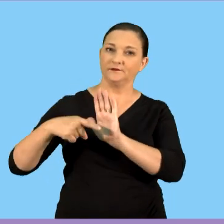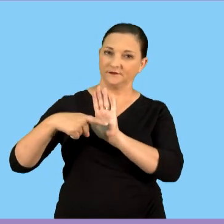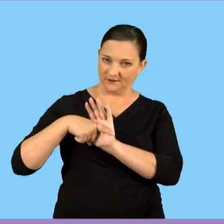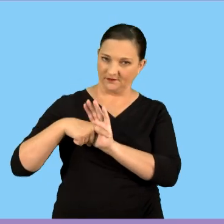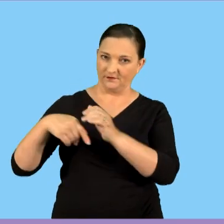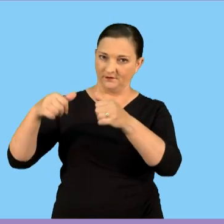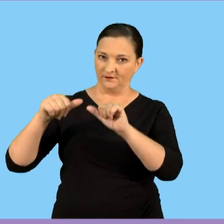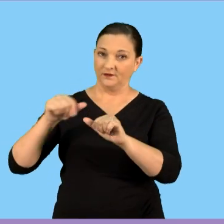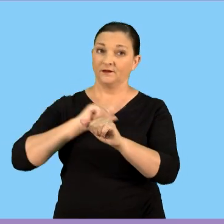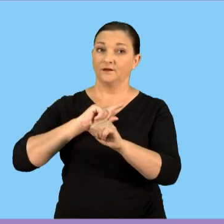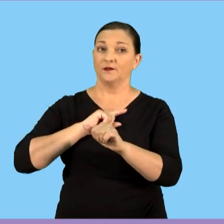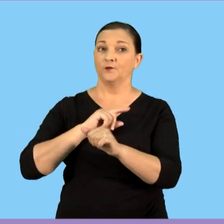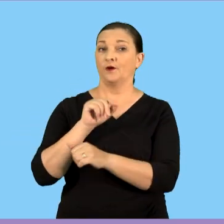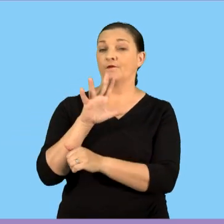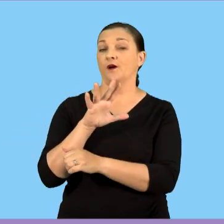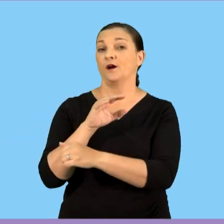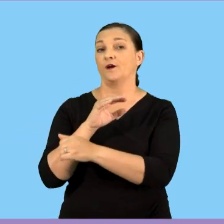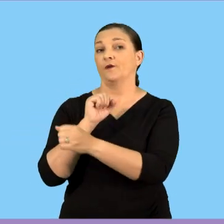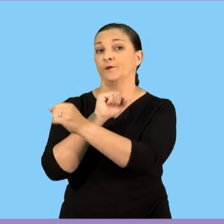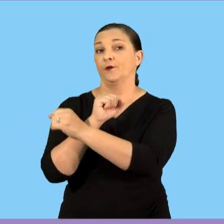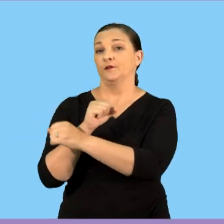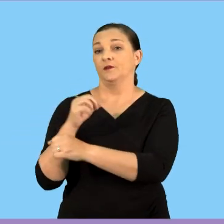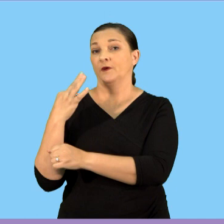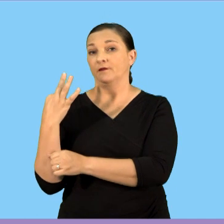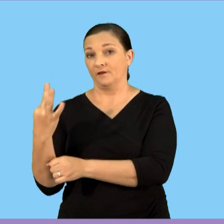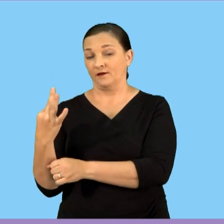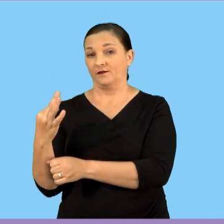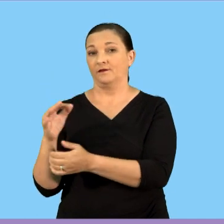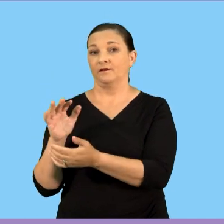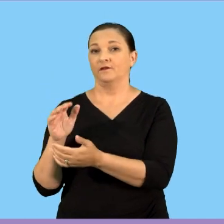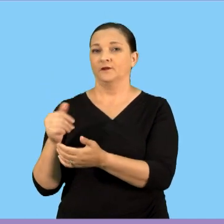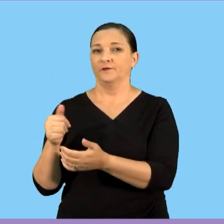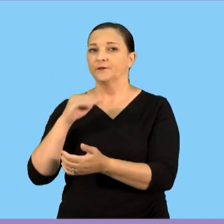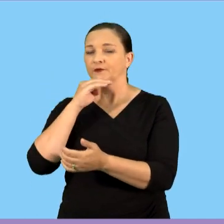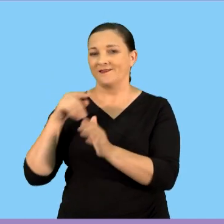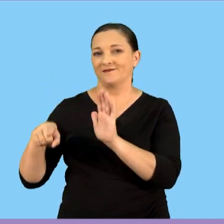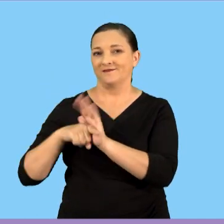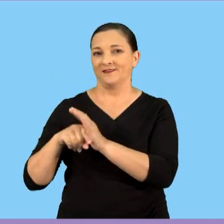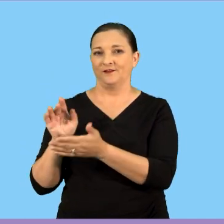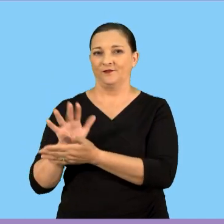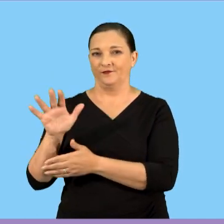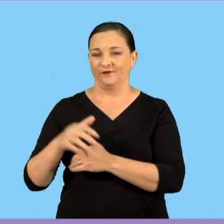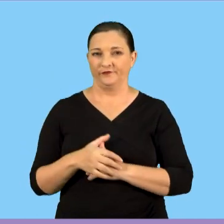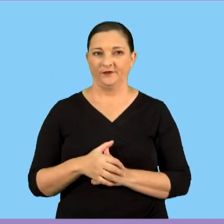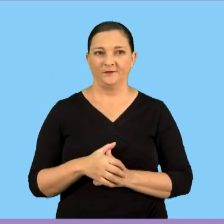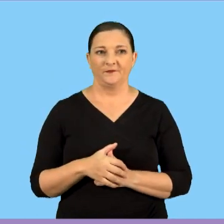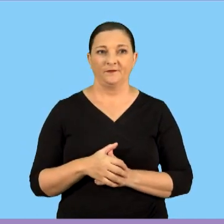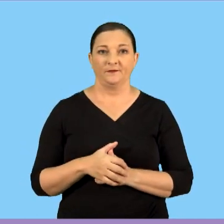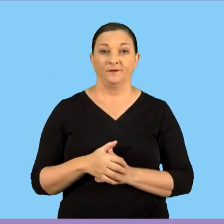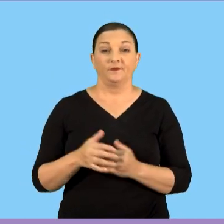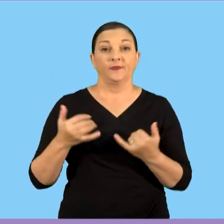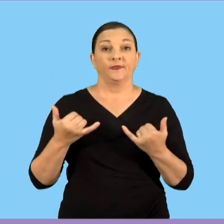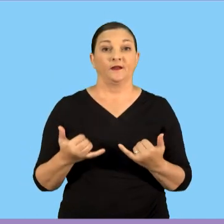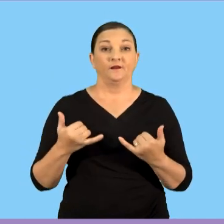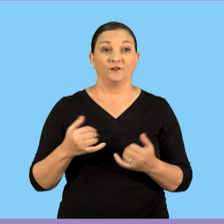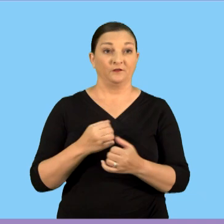negative. And the answer from there is 5 multiplied by 3, and that is a 15. Now, we are no